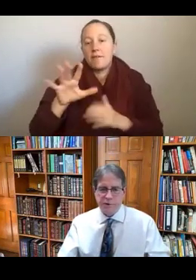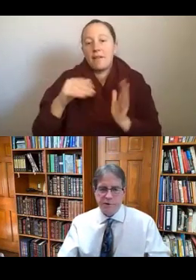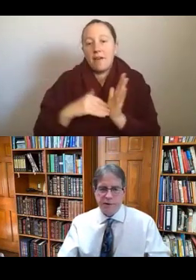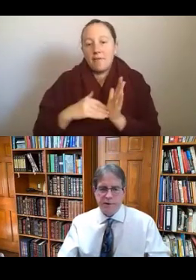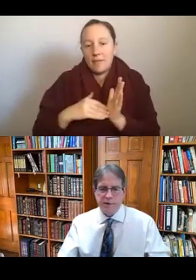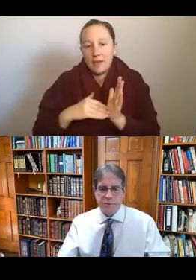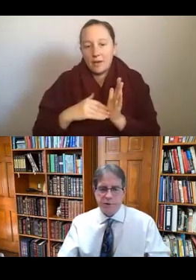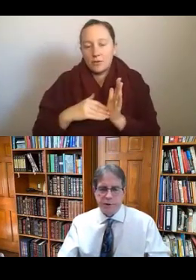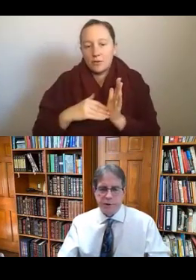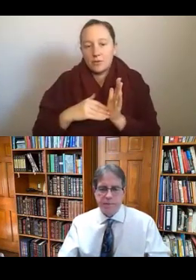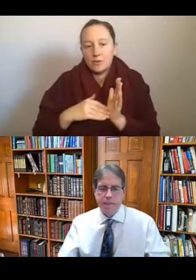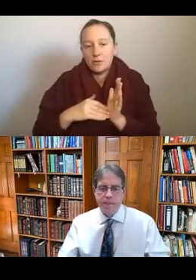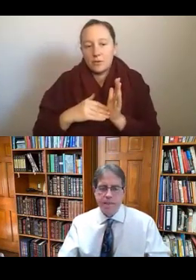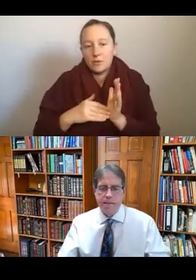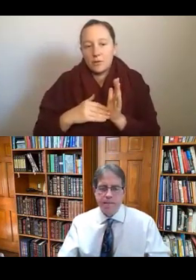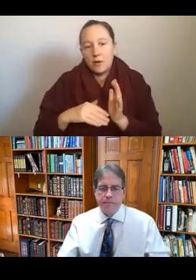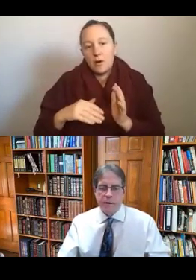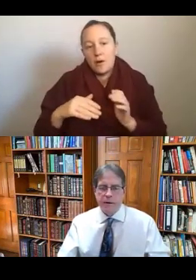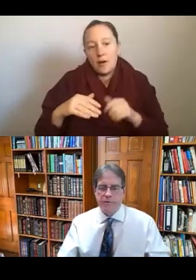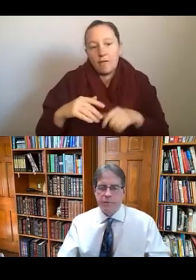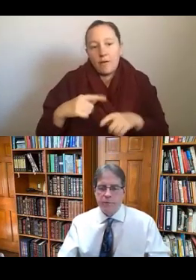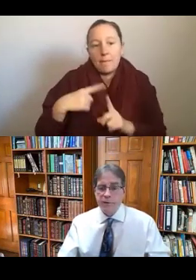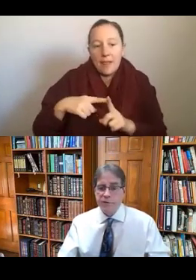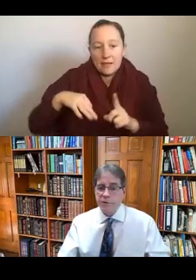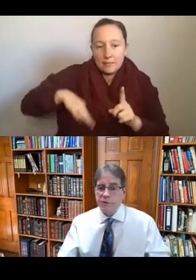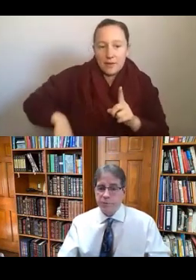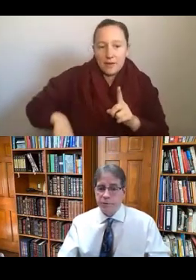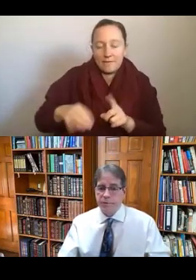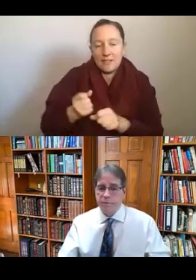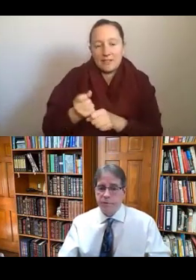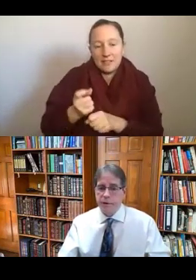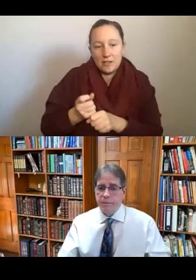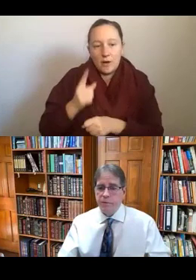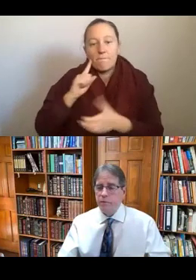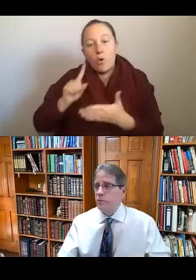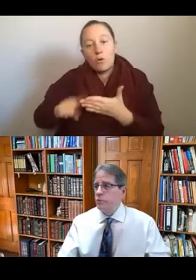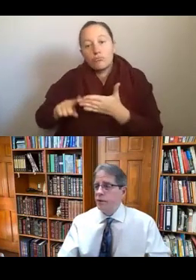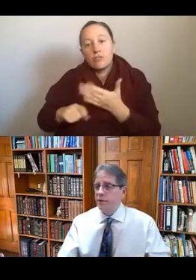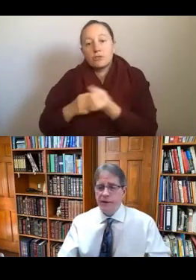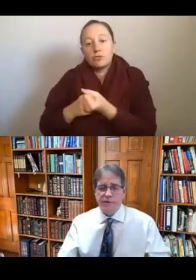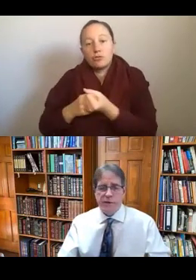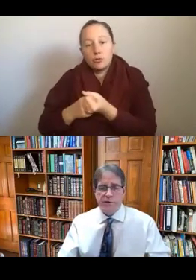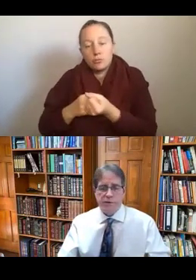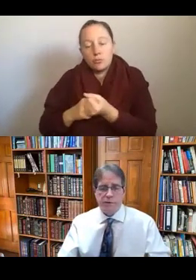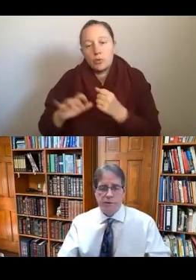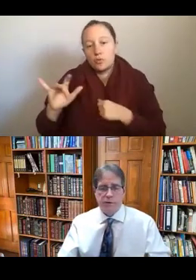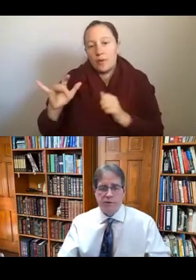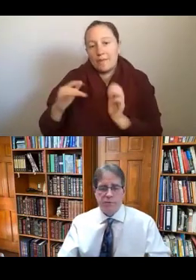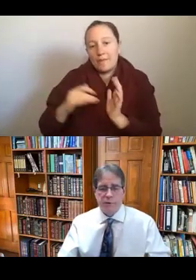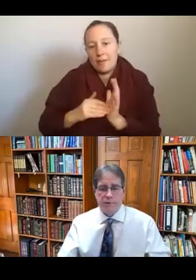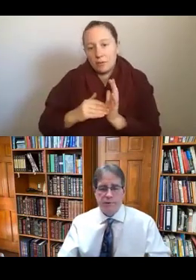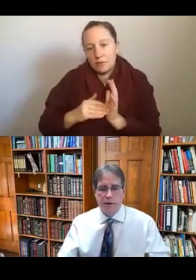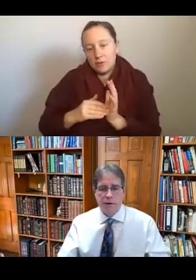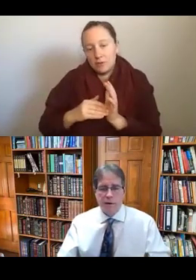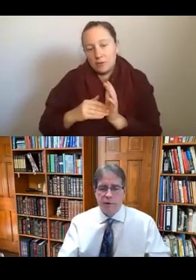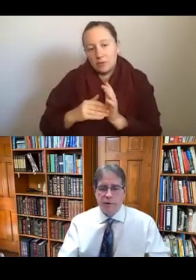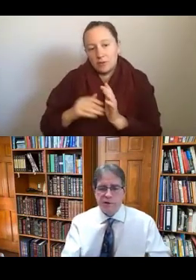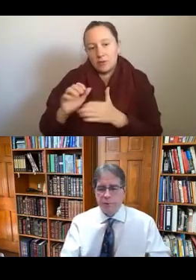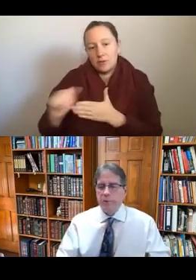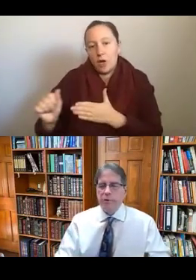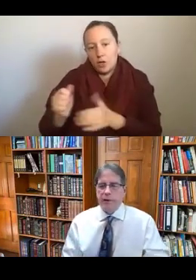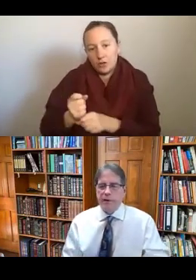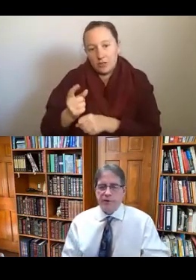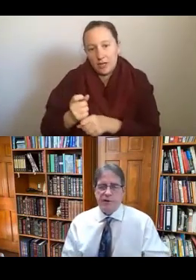plus fringe benefits per year. And for research support, up to $25,000 per year. So